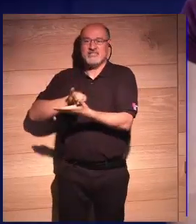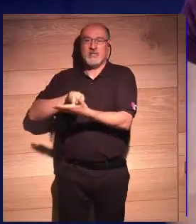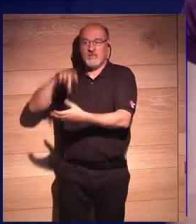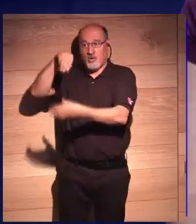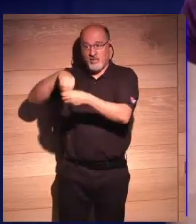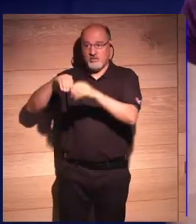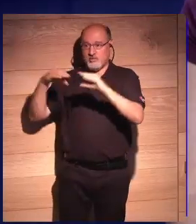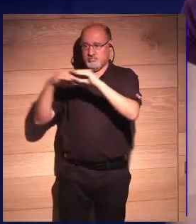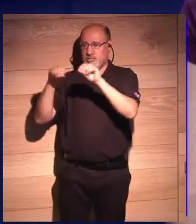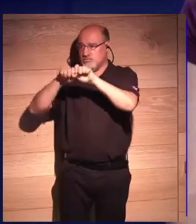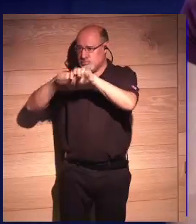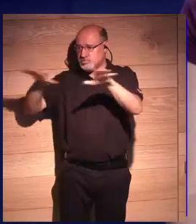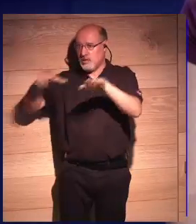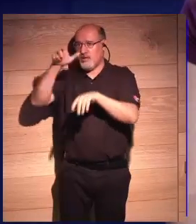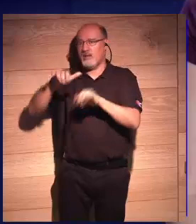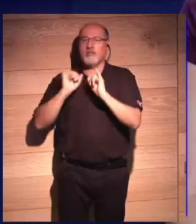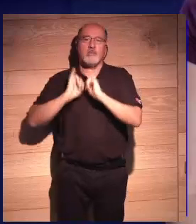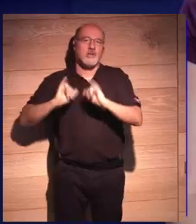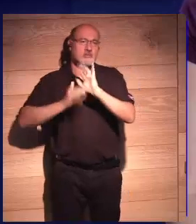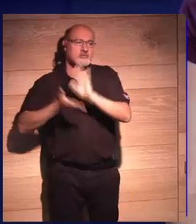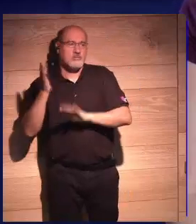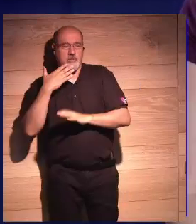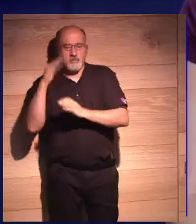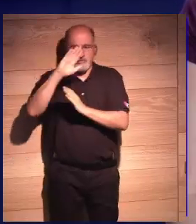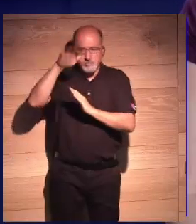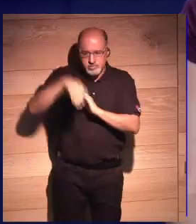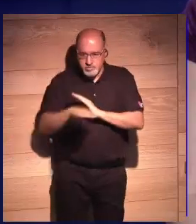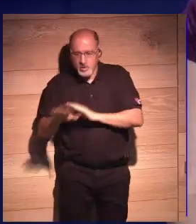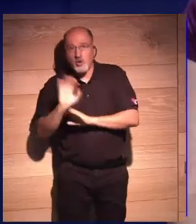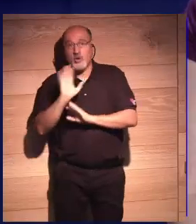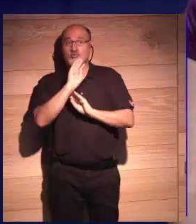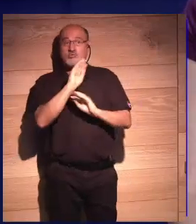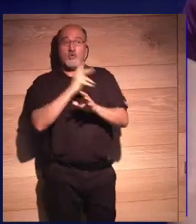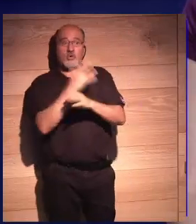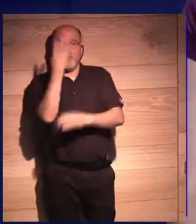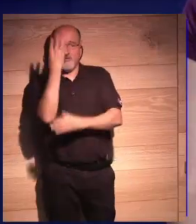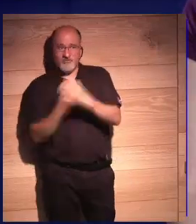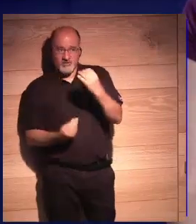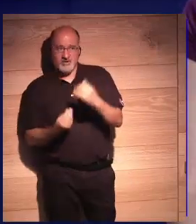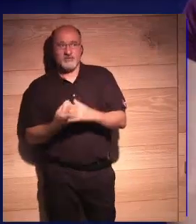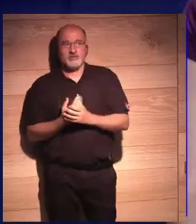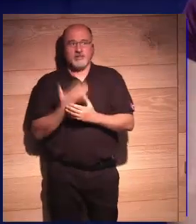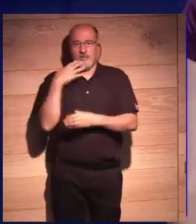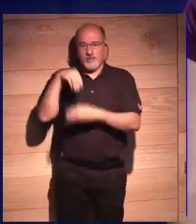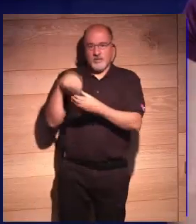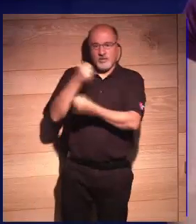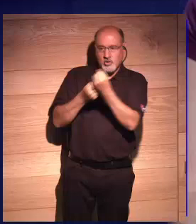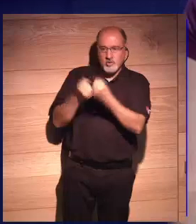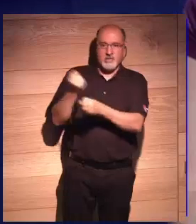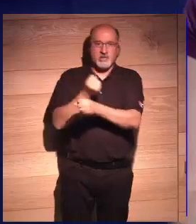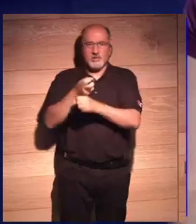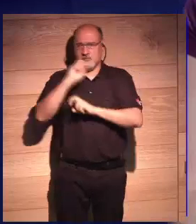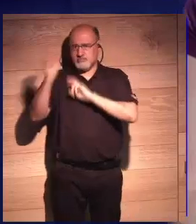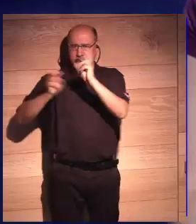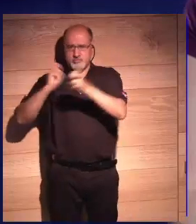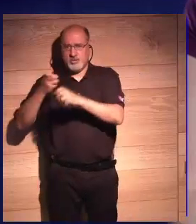other people. You talk to those persons. You go for a walk. Some people, they're just trying to look for bugs in the game,